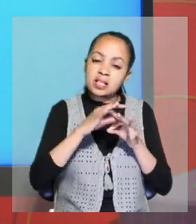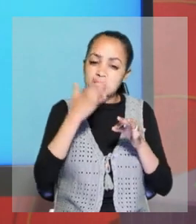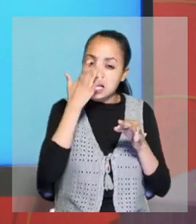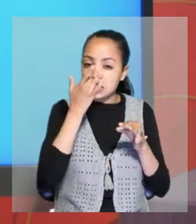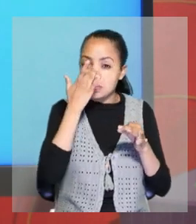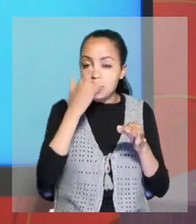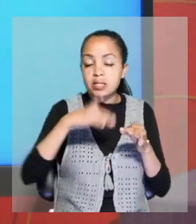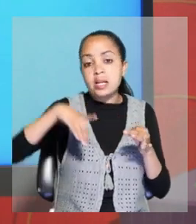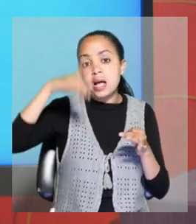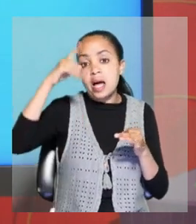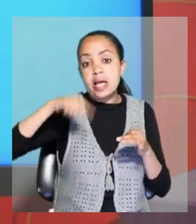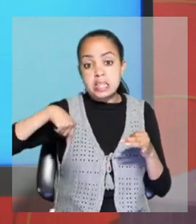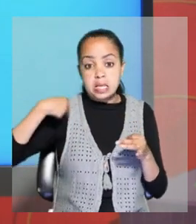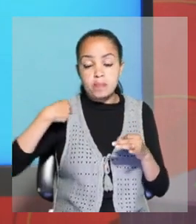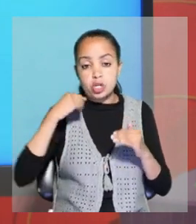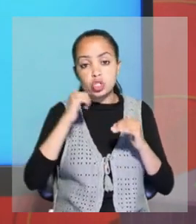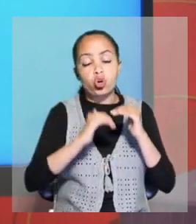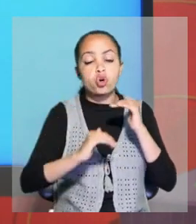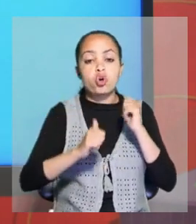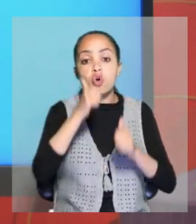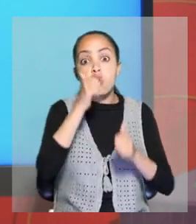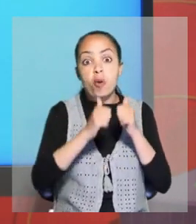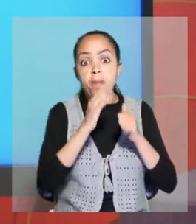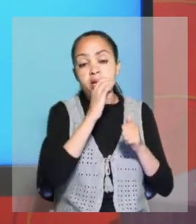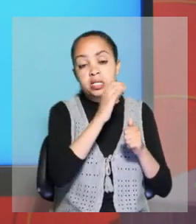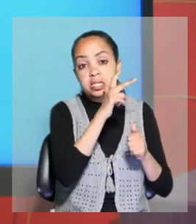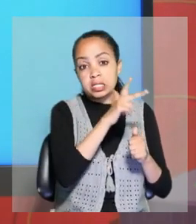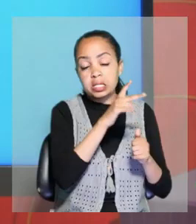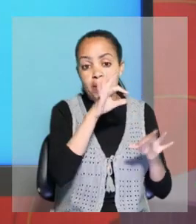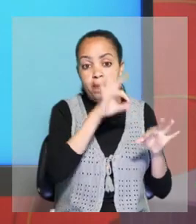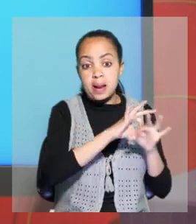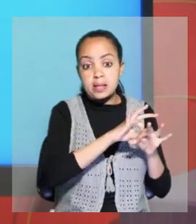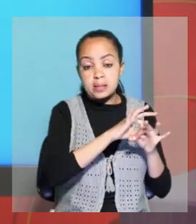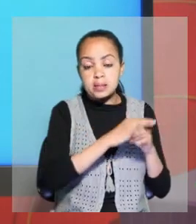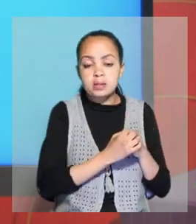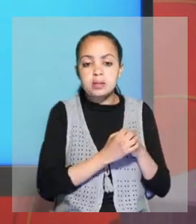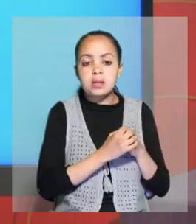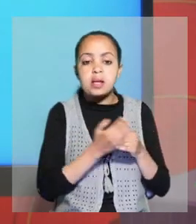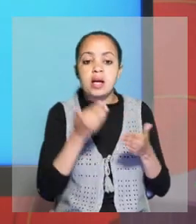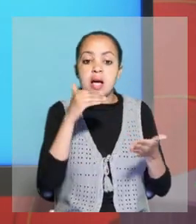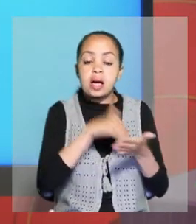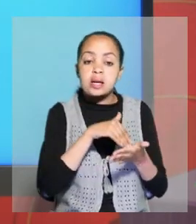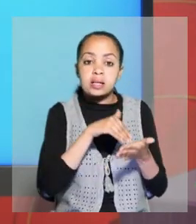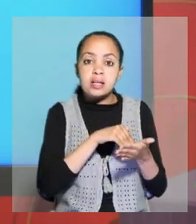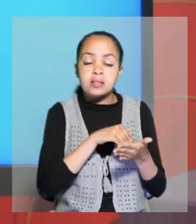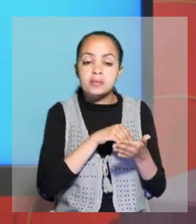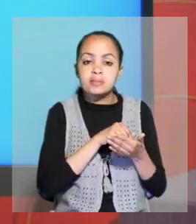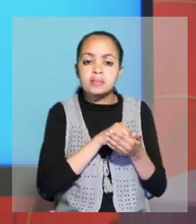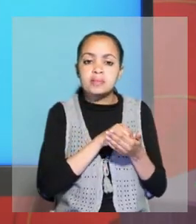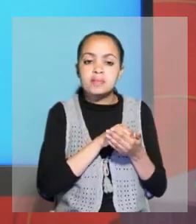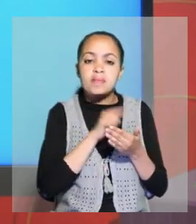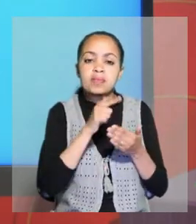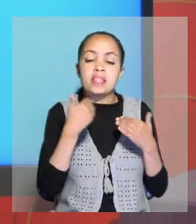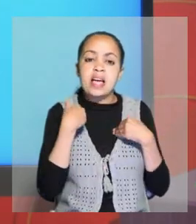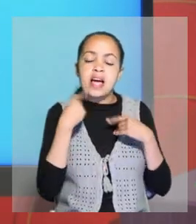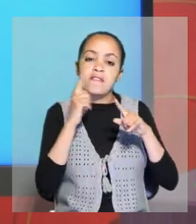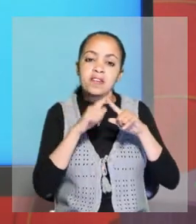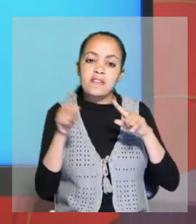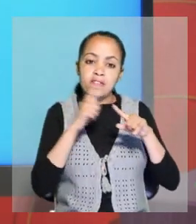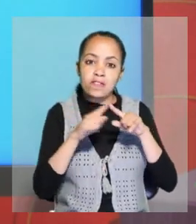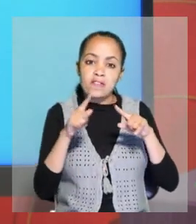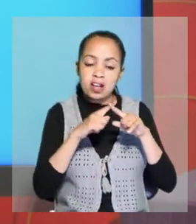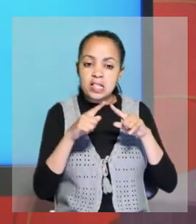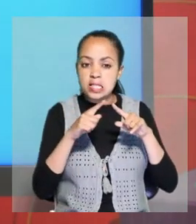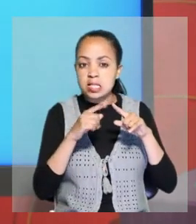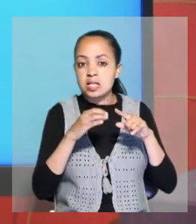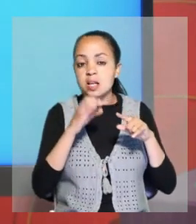higher temperature when compared to C3 plants. And again here, they have different